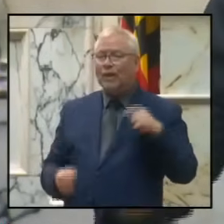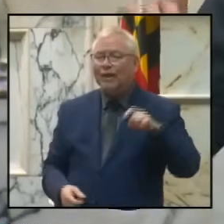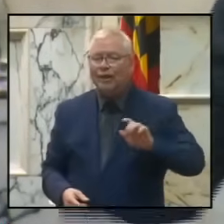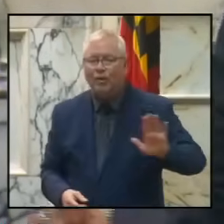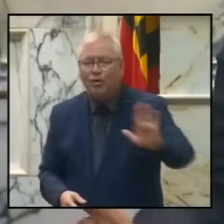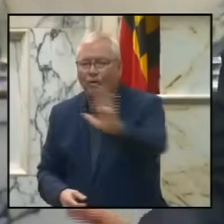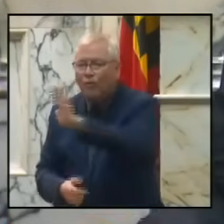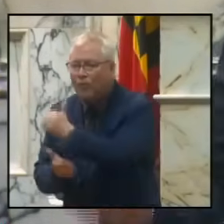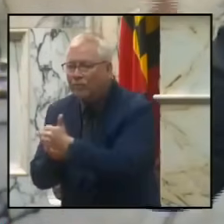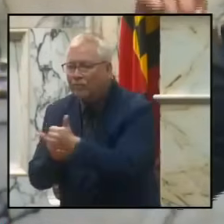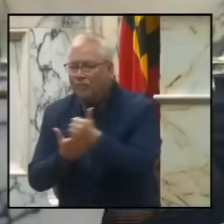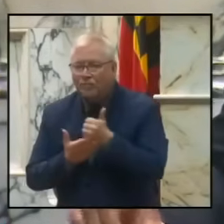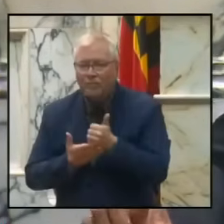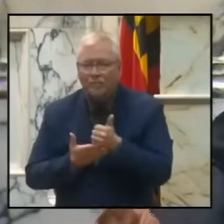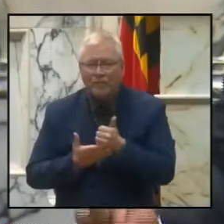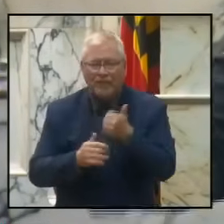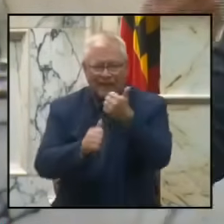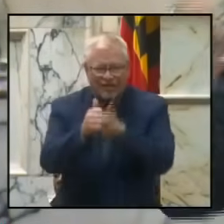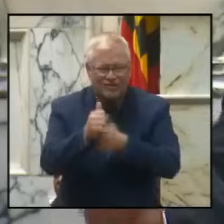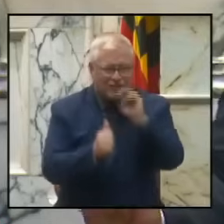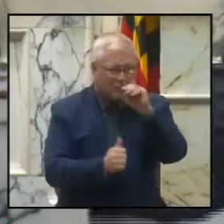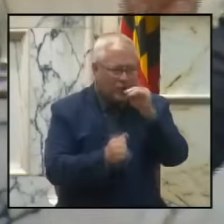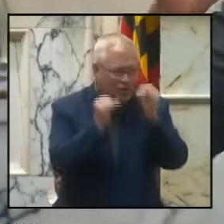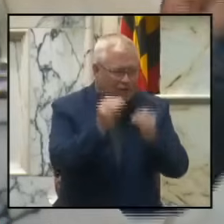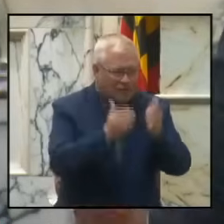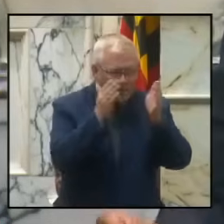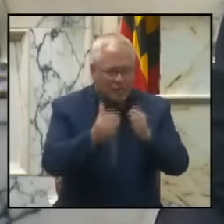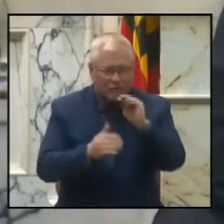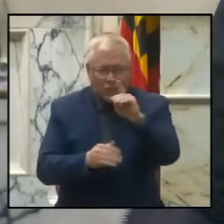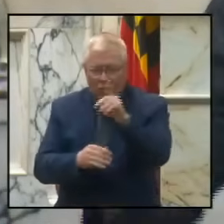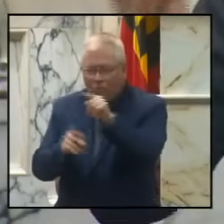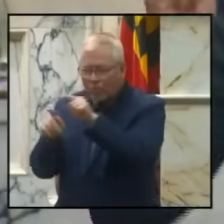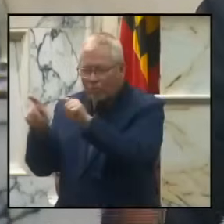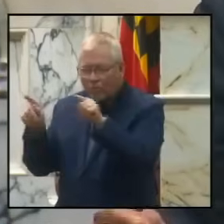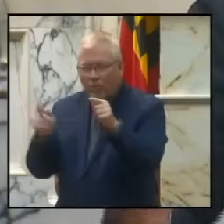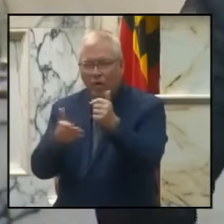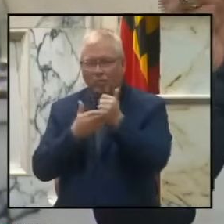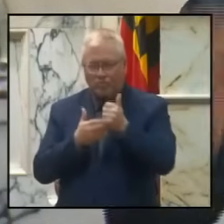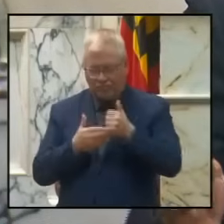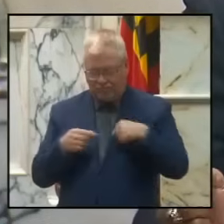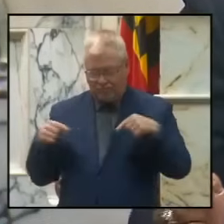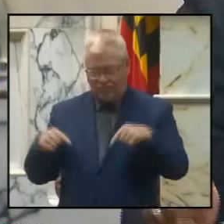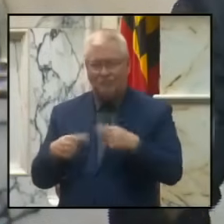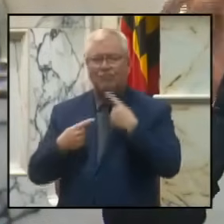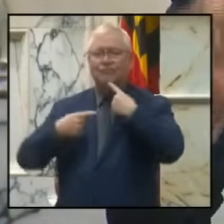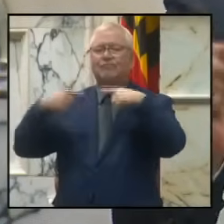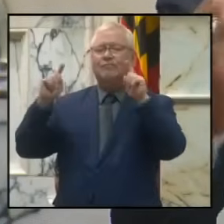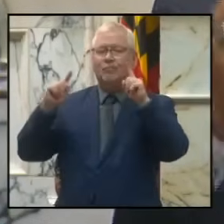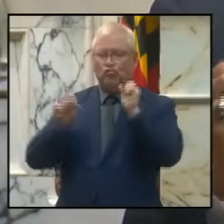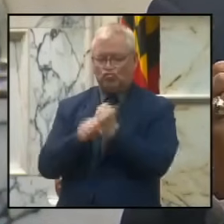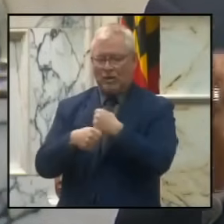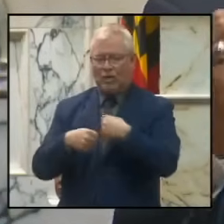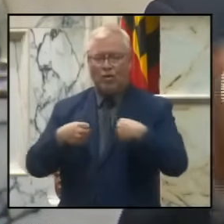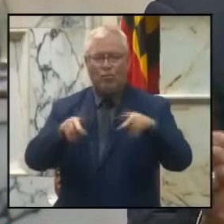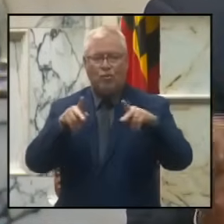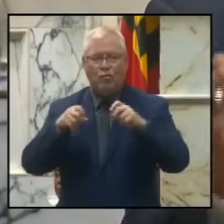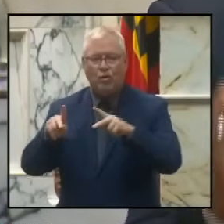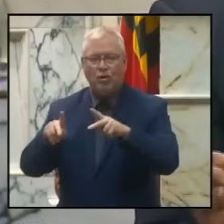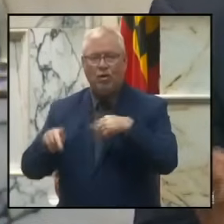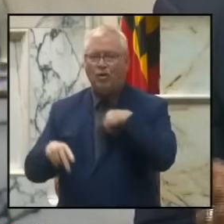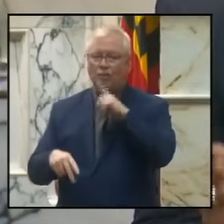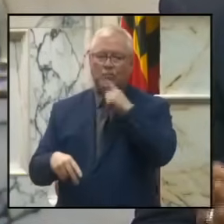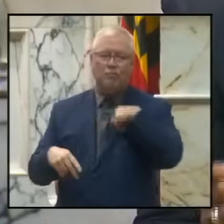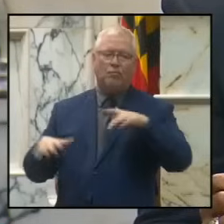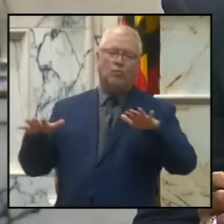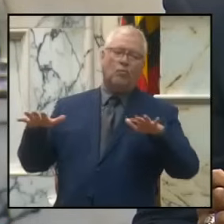and every Marylander to ensure that we seize the opportunities and that we answer this crisis with calm and